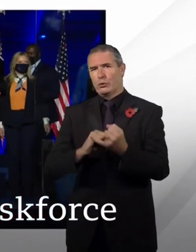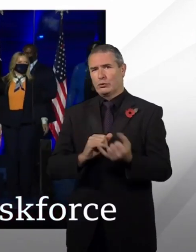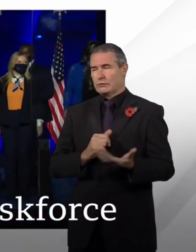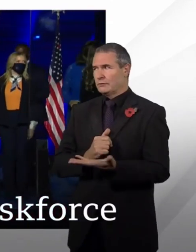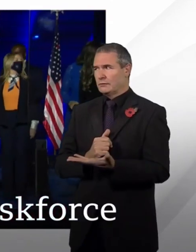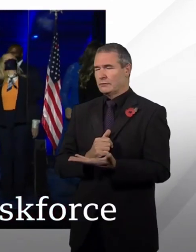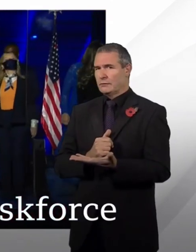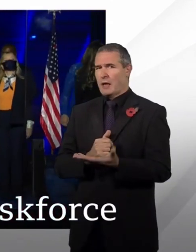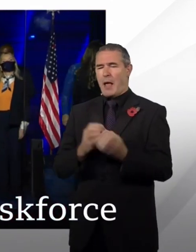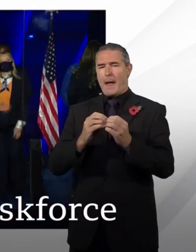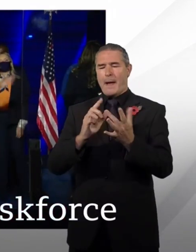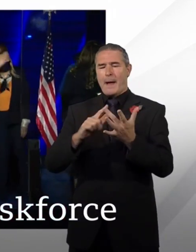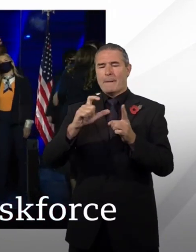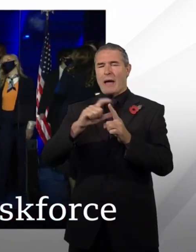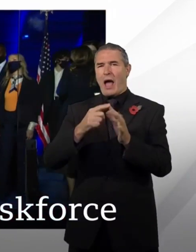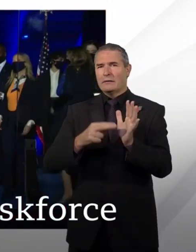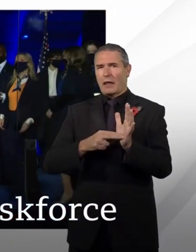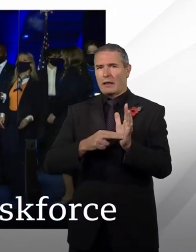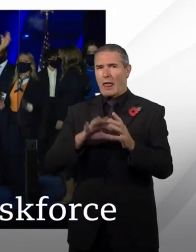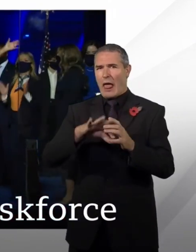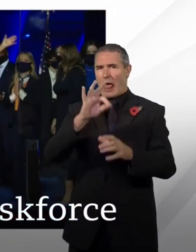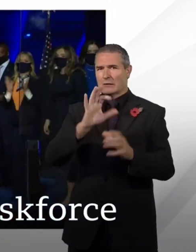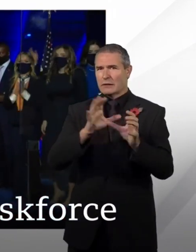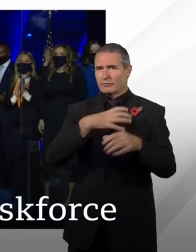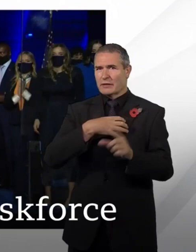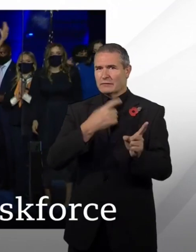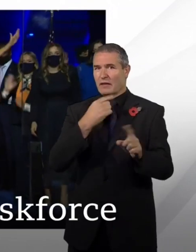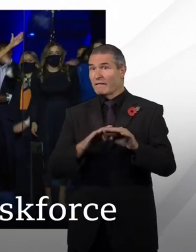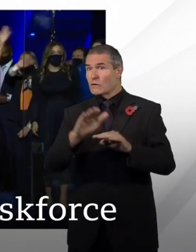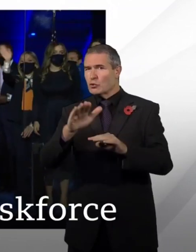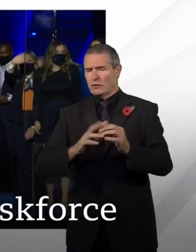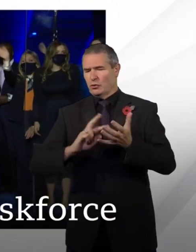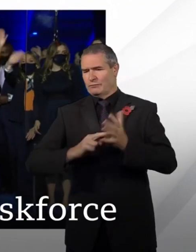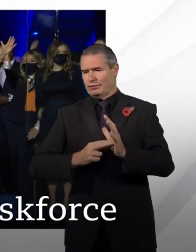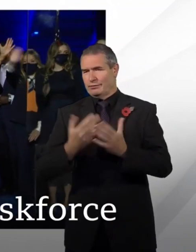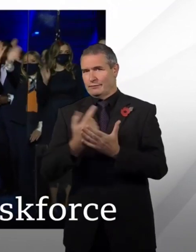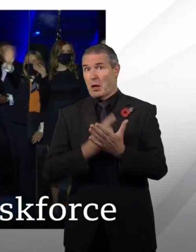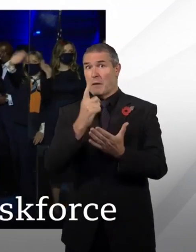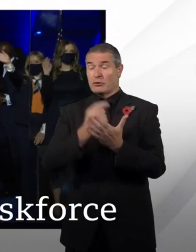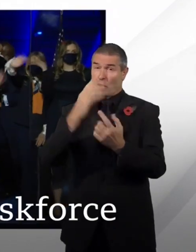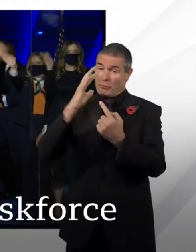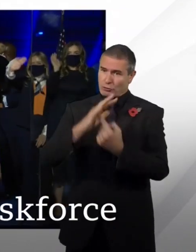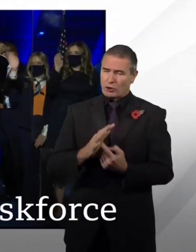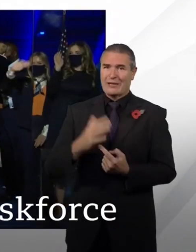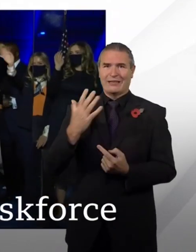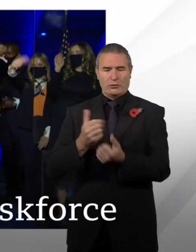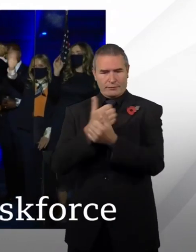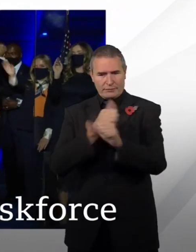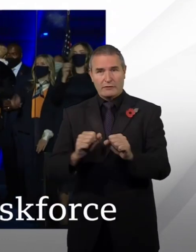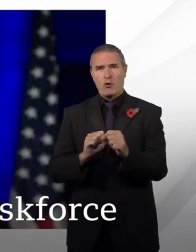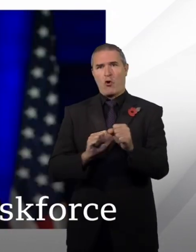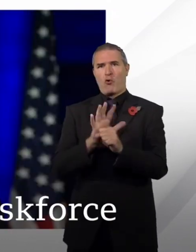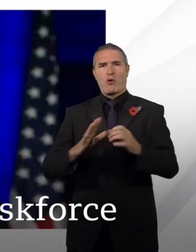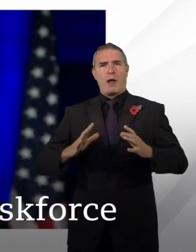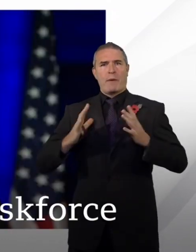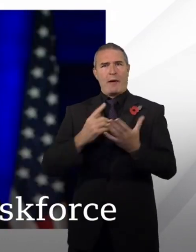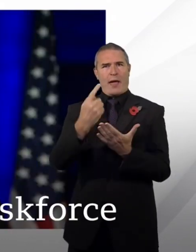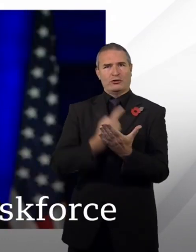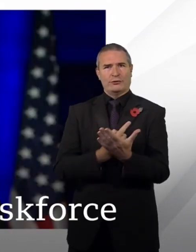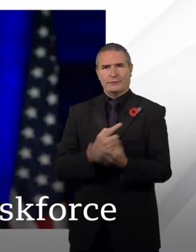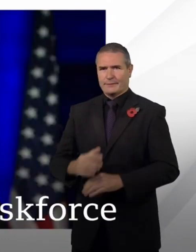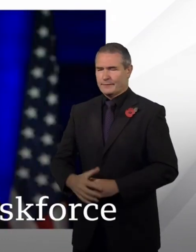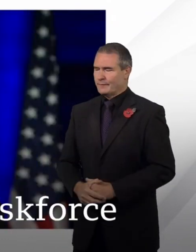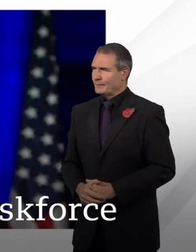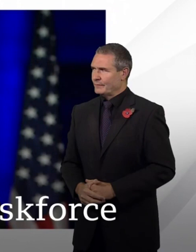President-elect Biden plans for America's future but says there's one overriding priority that needs to be overcome. We cannot